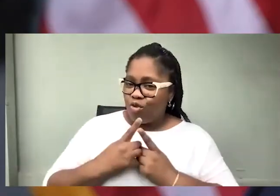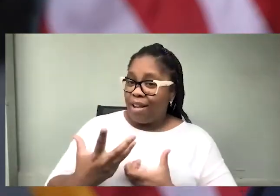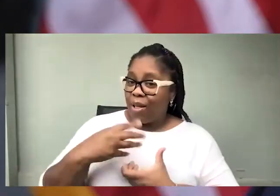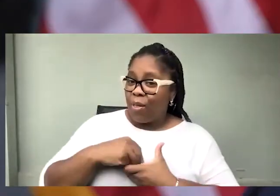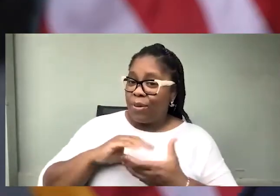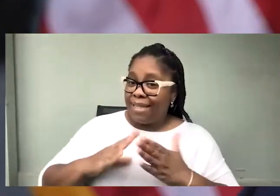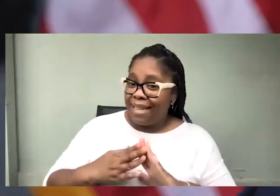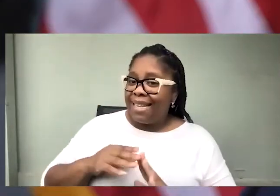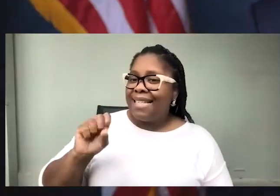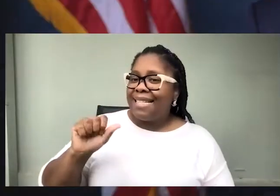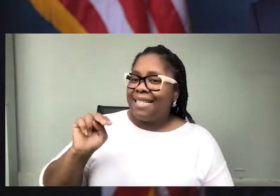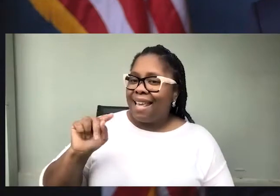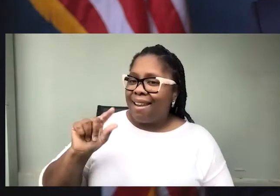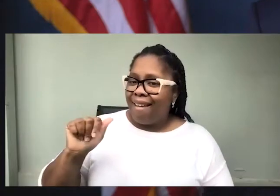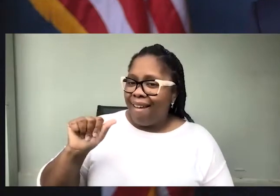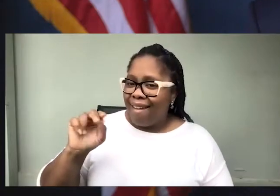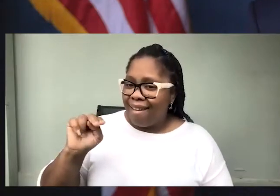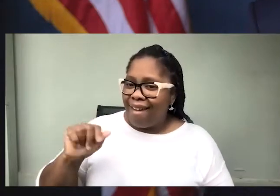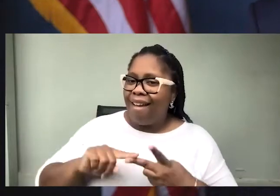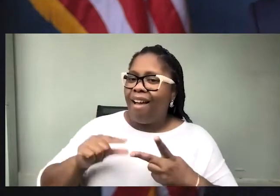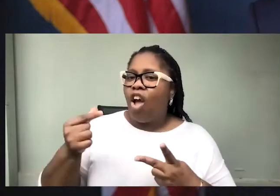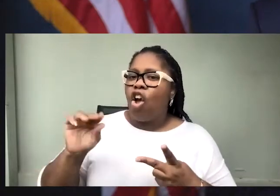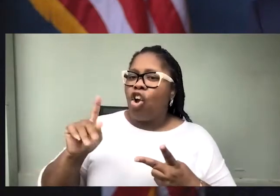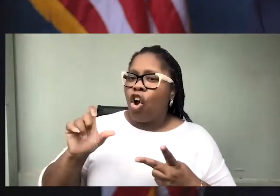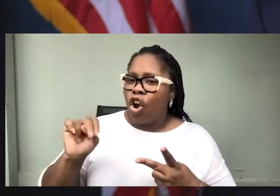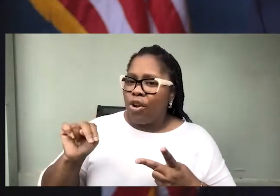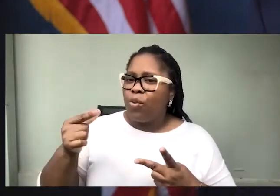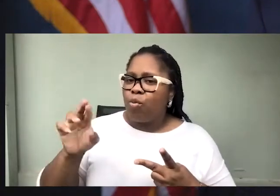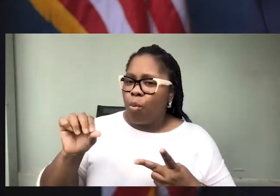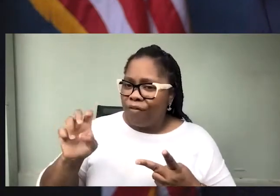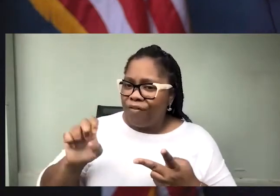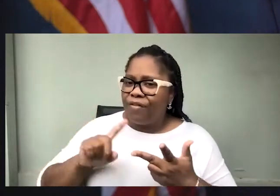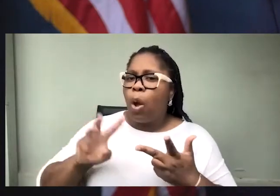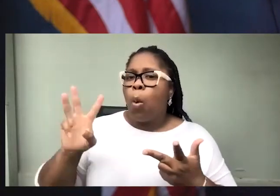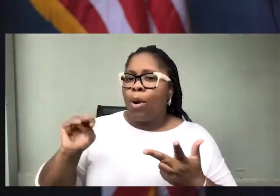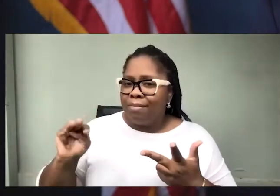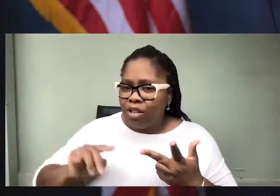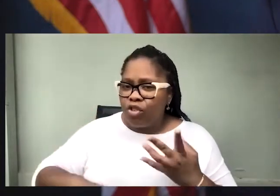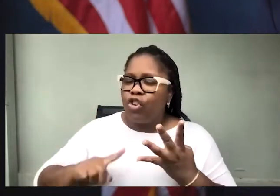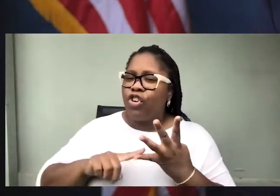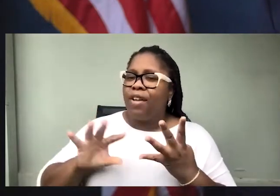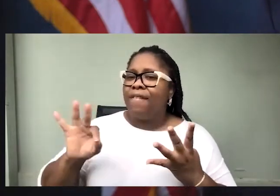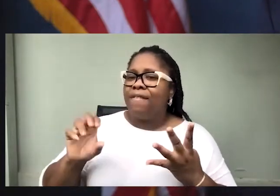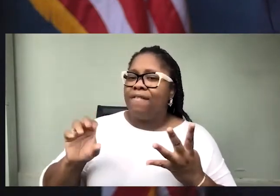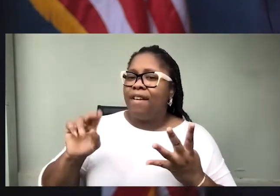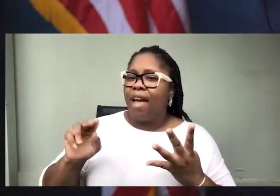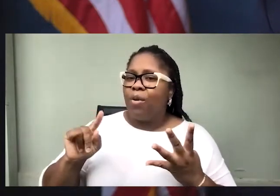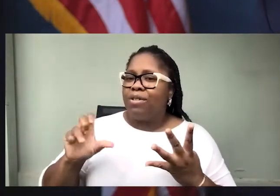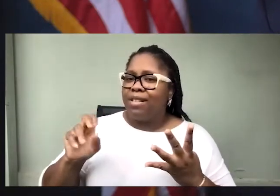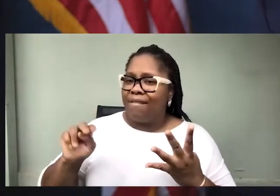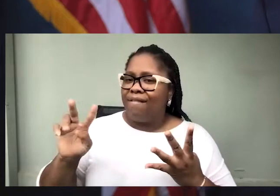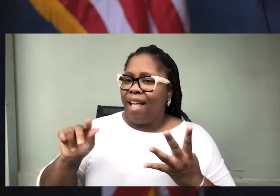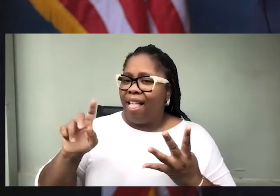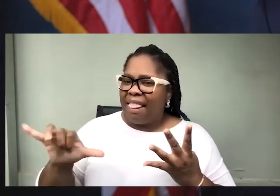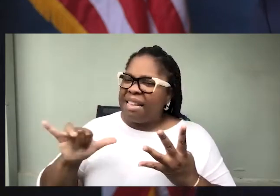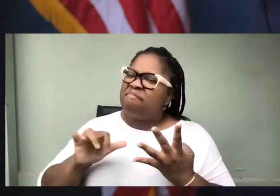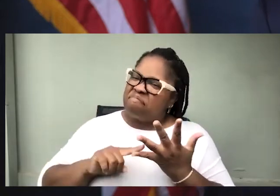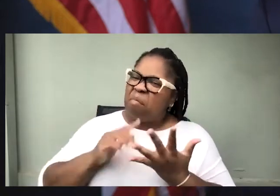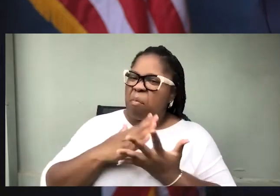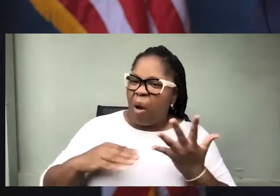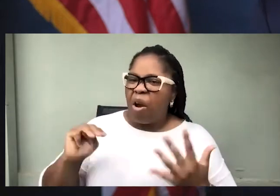the cities of Santa Ana, Garden Grove, Westminster, portions of Fountain Valley, and Midway City.